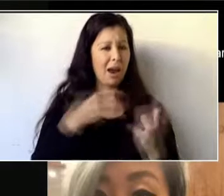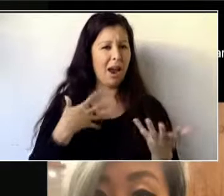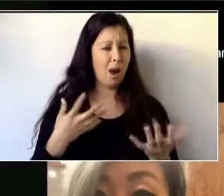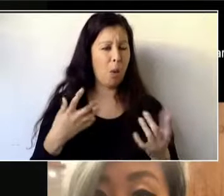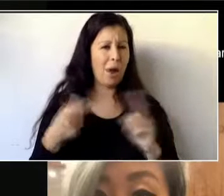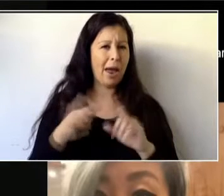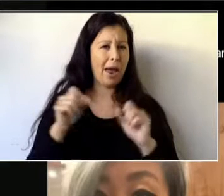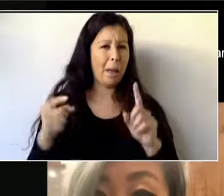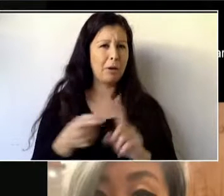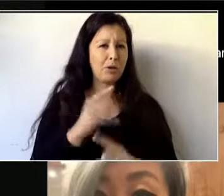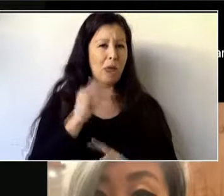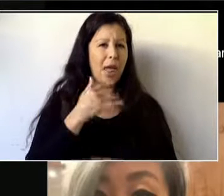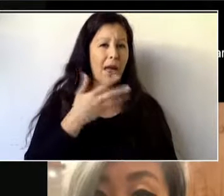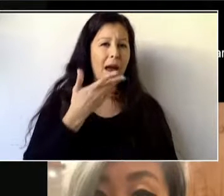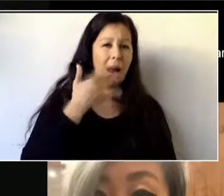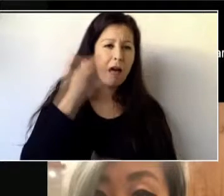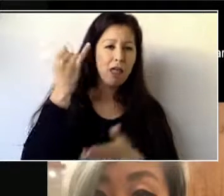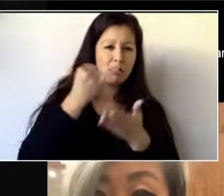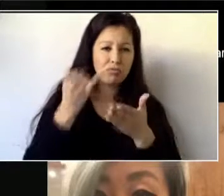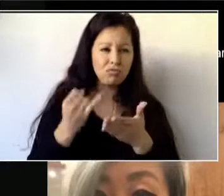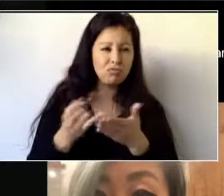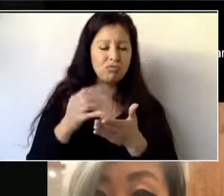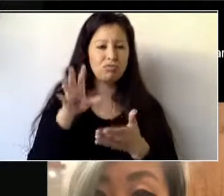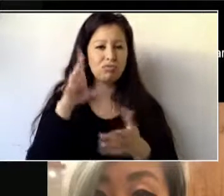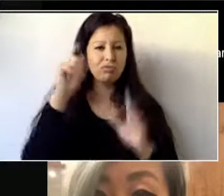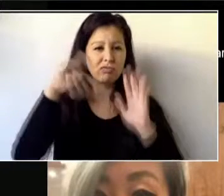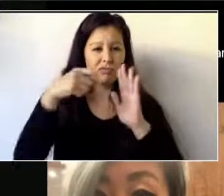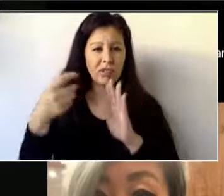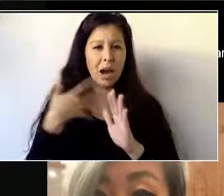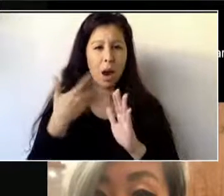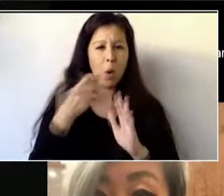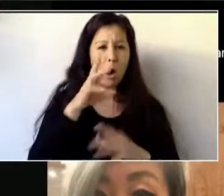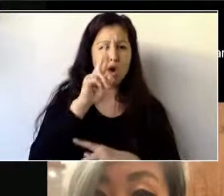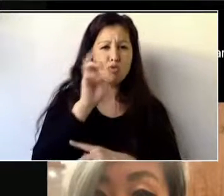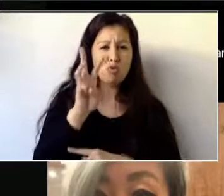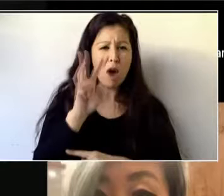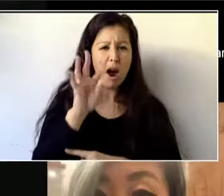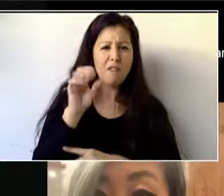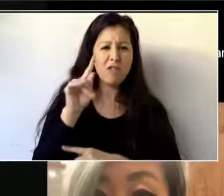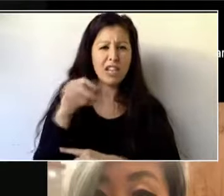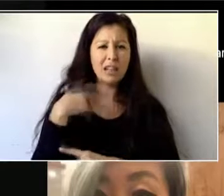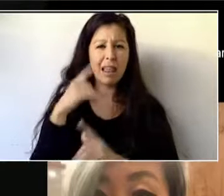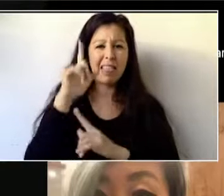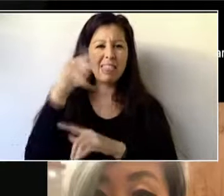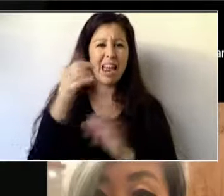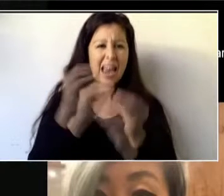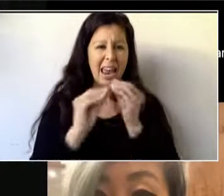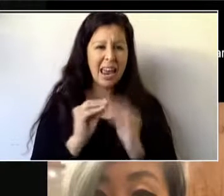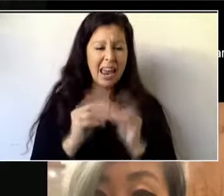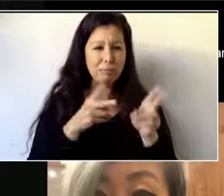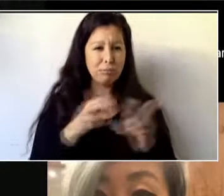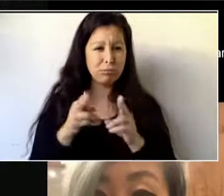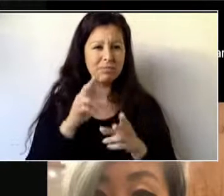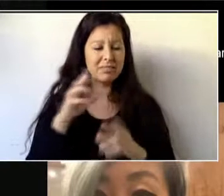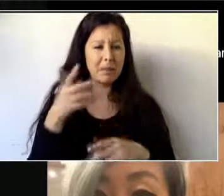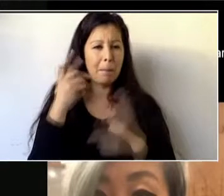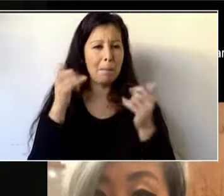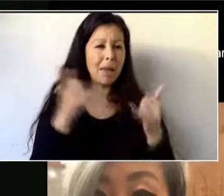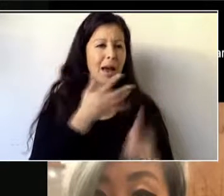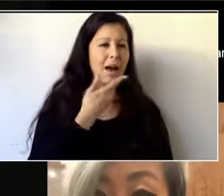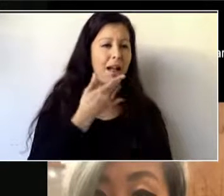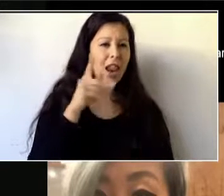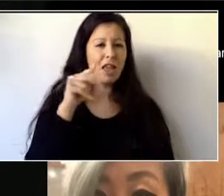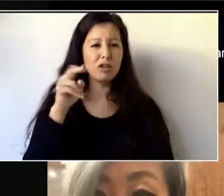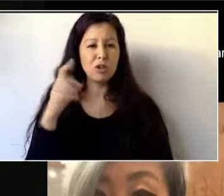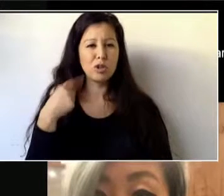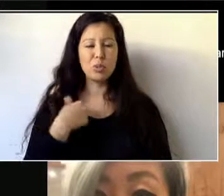be able to like color the footage. I still wanted to shoot raw footage that we could play with the tone and the color and stuff. So we decided to go